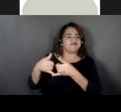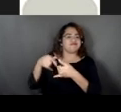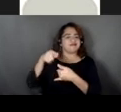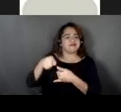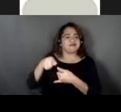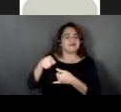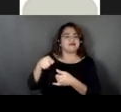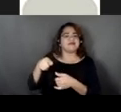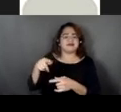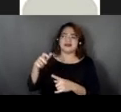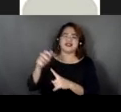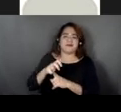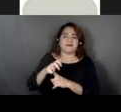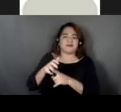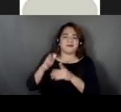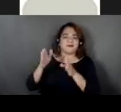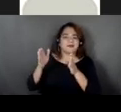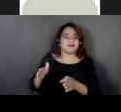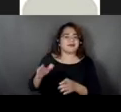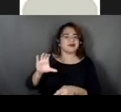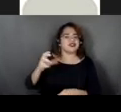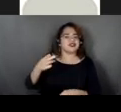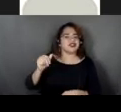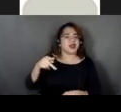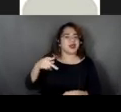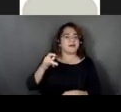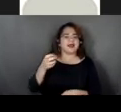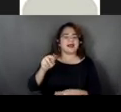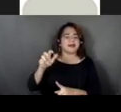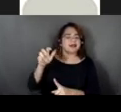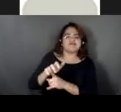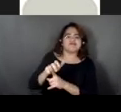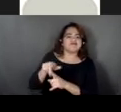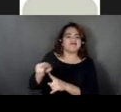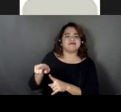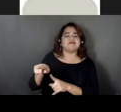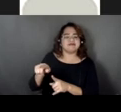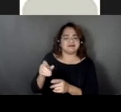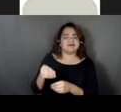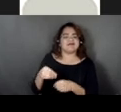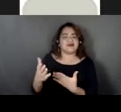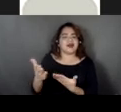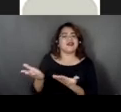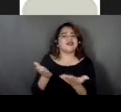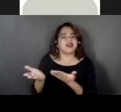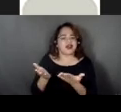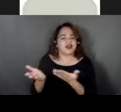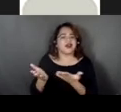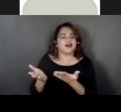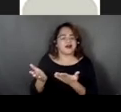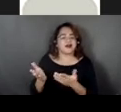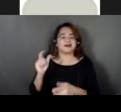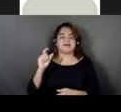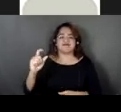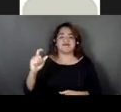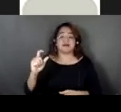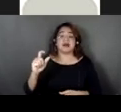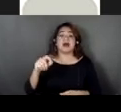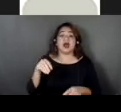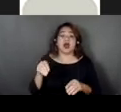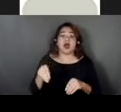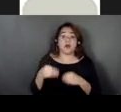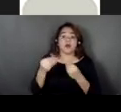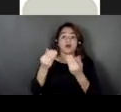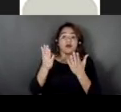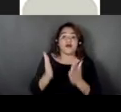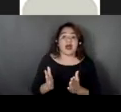says LGBTQ champion. And this designation is something that providers need to request, so they opt